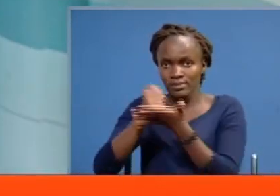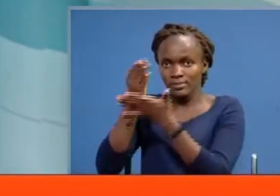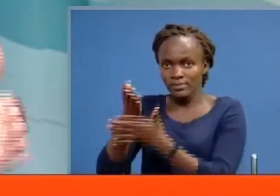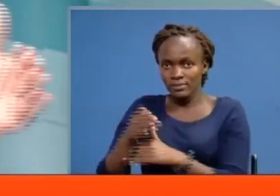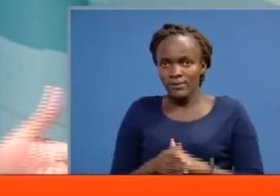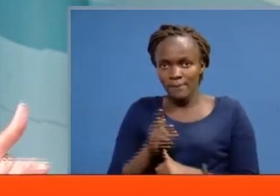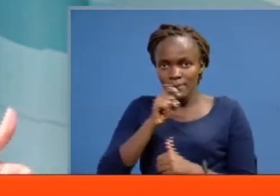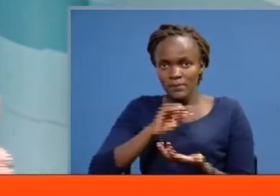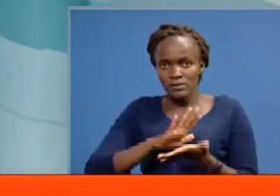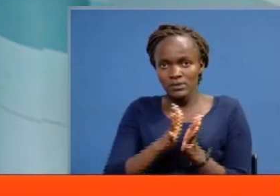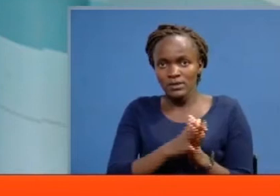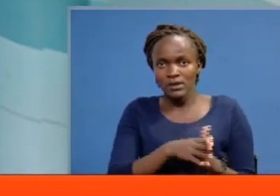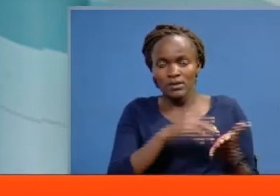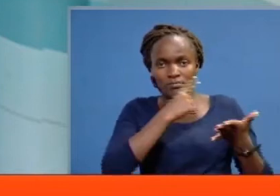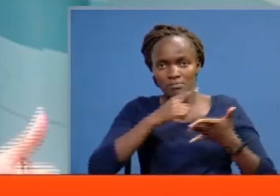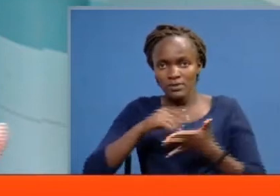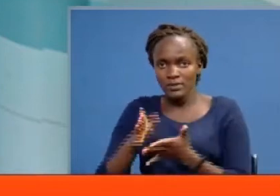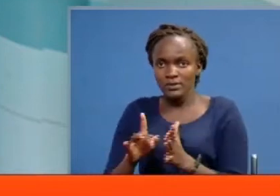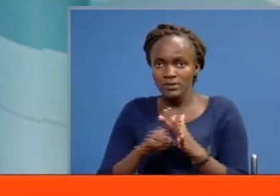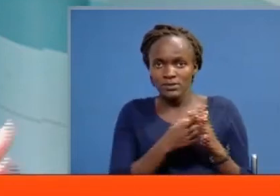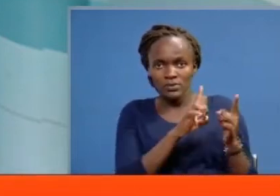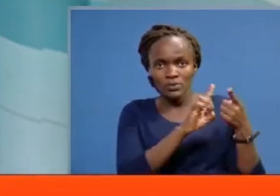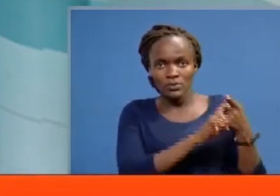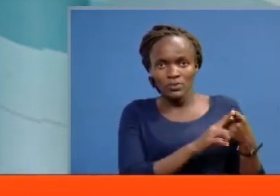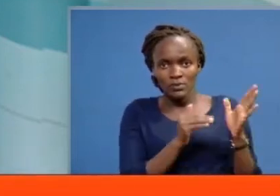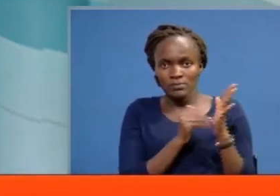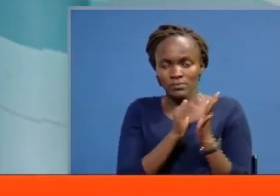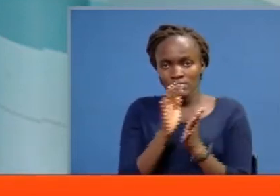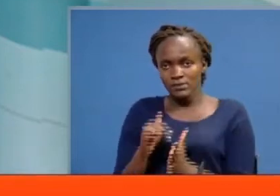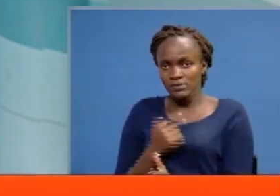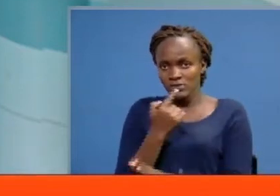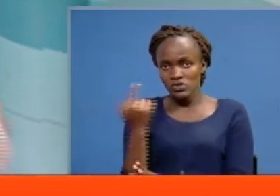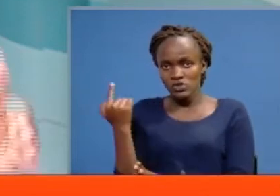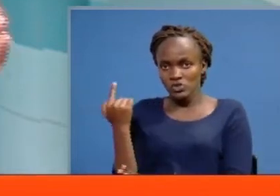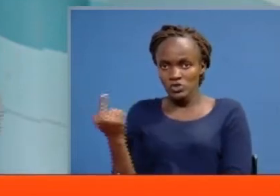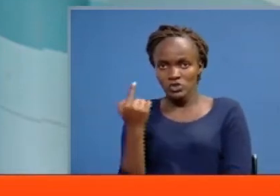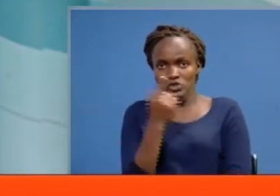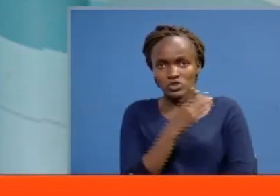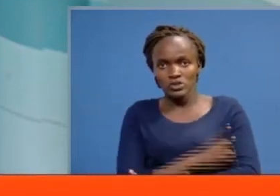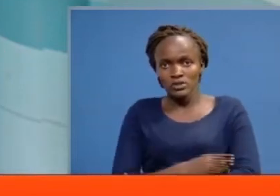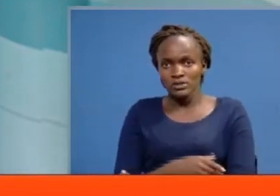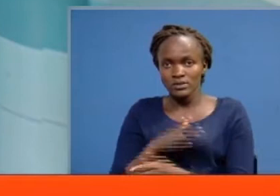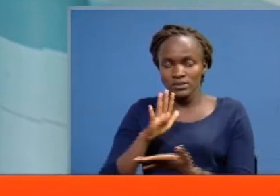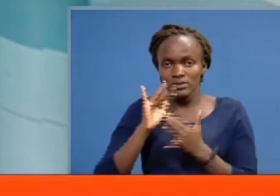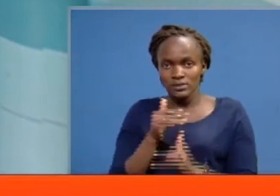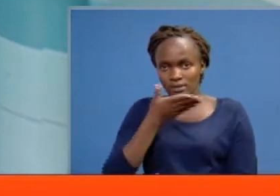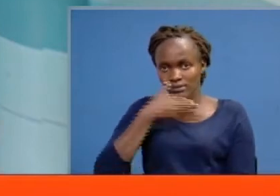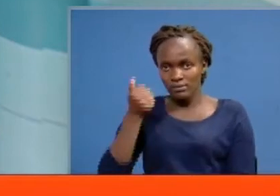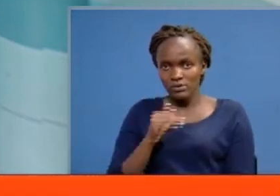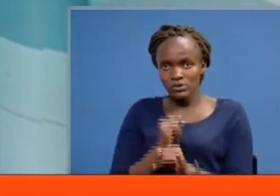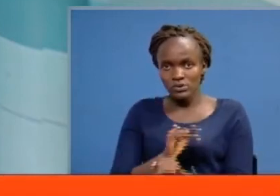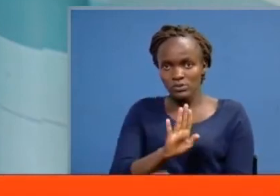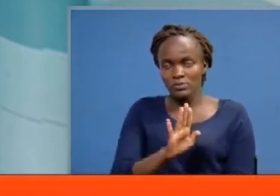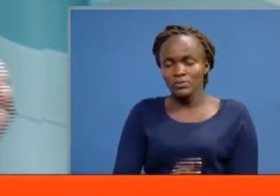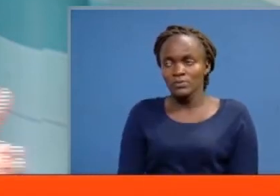You have to be irreplaceable. And that starts by, one, improving yourself every day and be the best at your job. Definitely. And that's where we